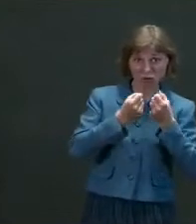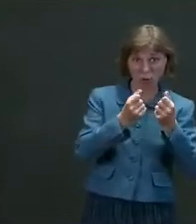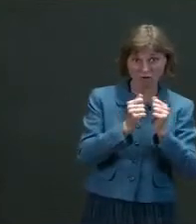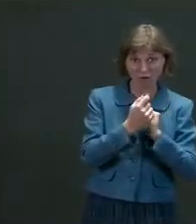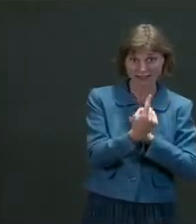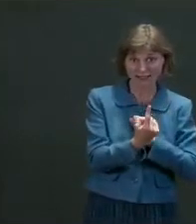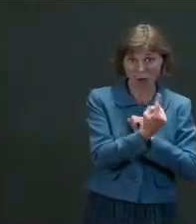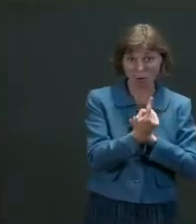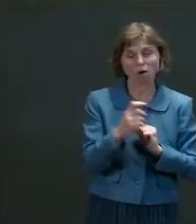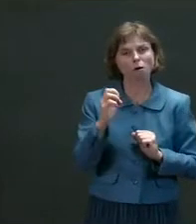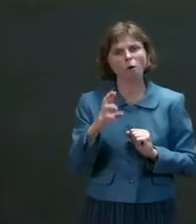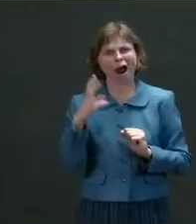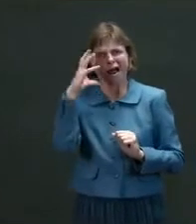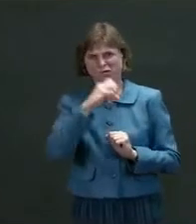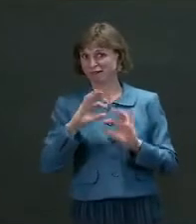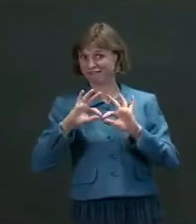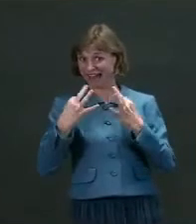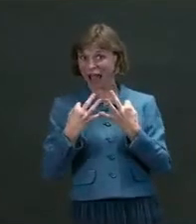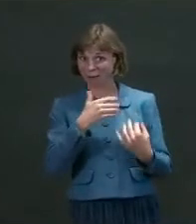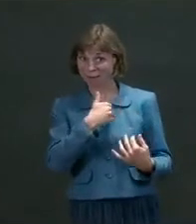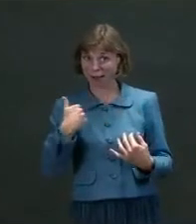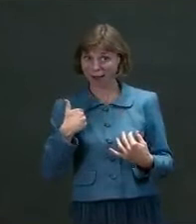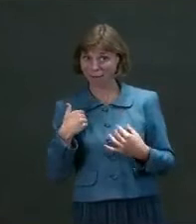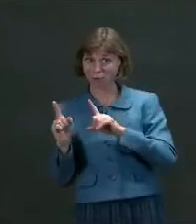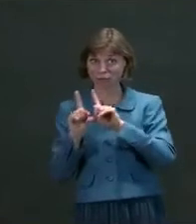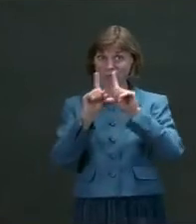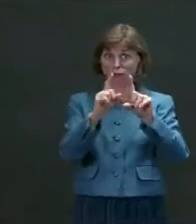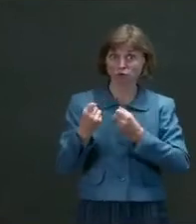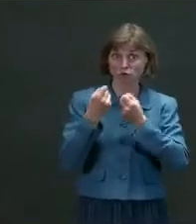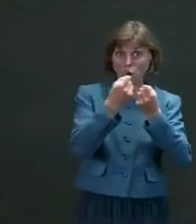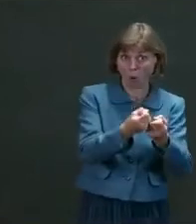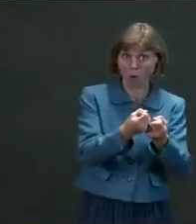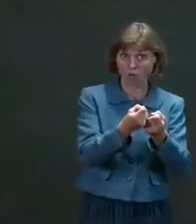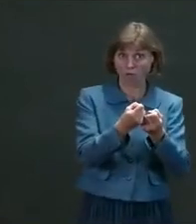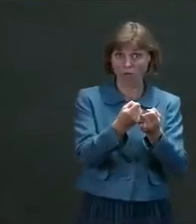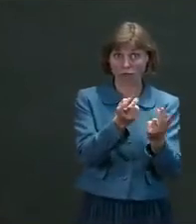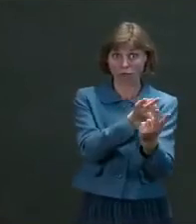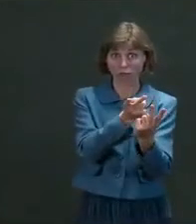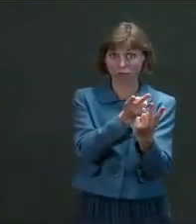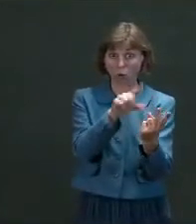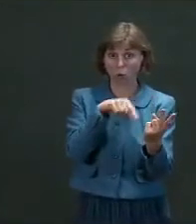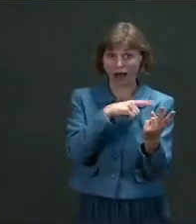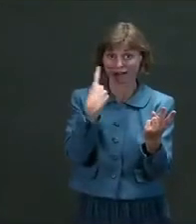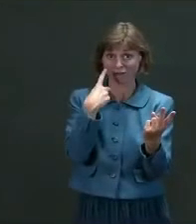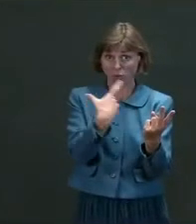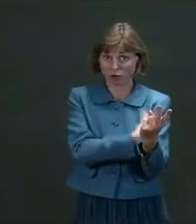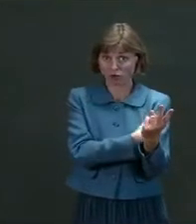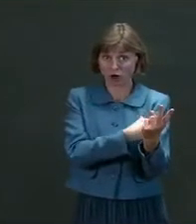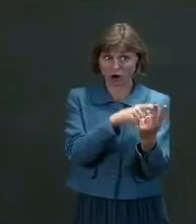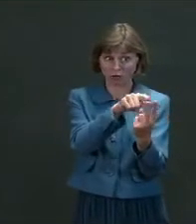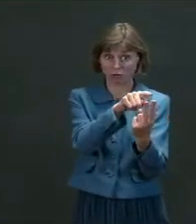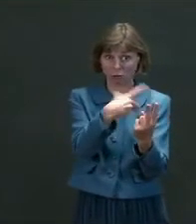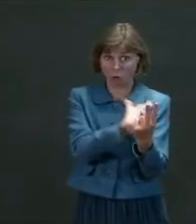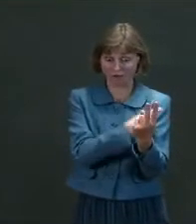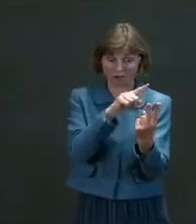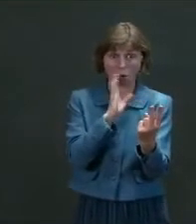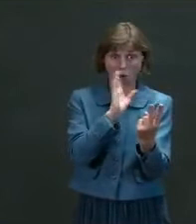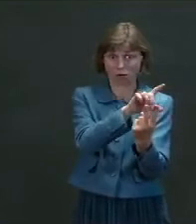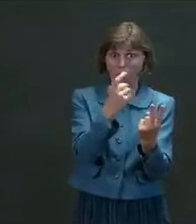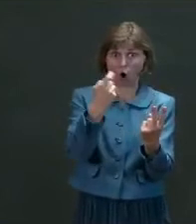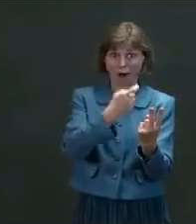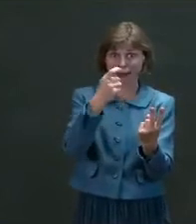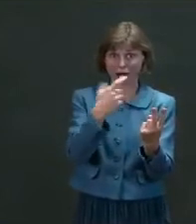or if I assume a family member drove someone who qualifies to get the shot, they would also qualify as well. Is that